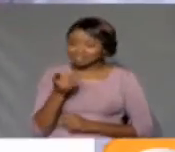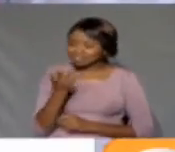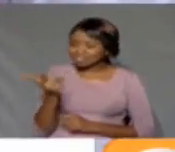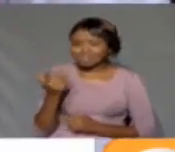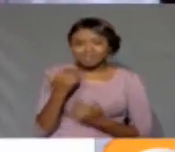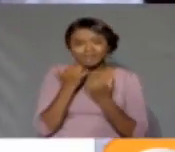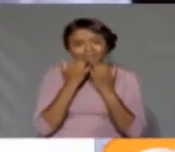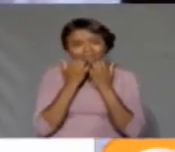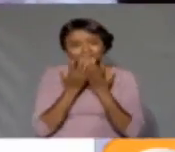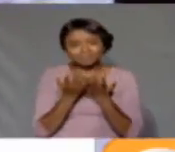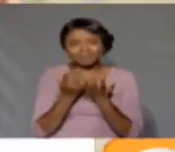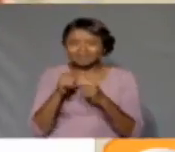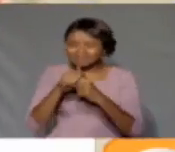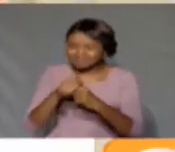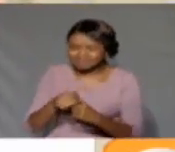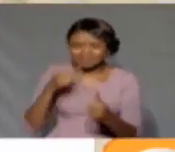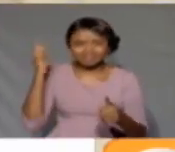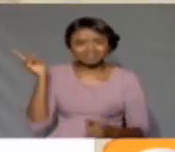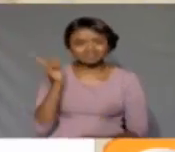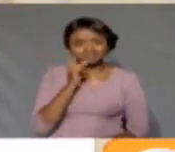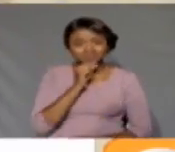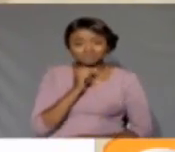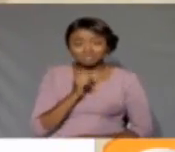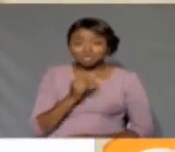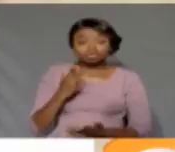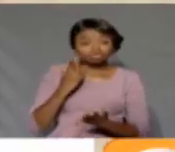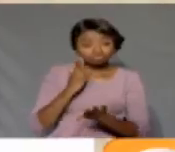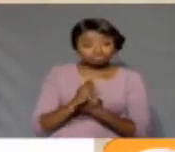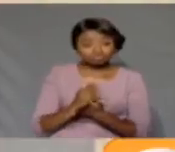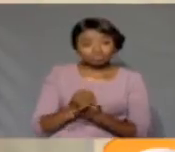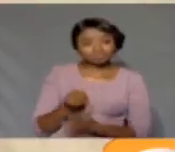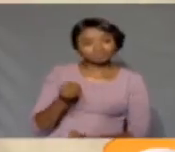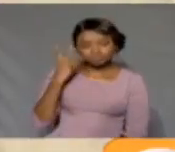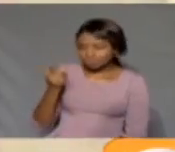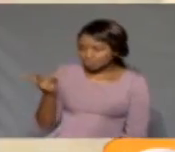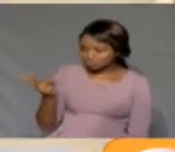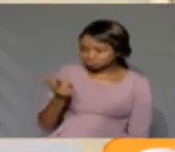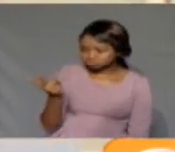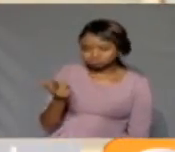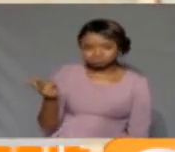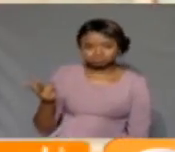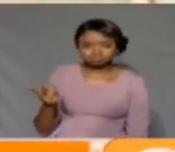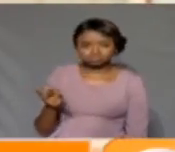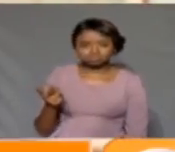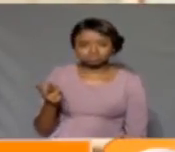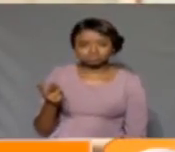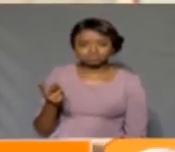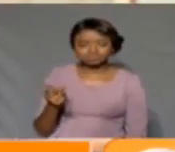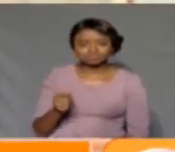murdered in cold blood. From how we know them, they are actually,